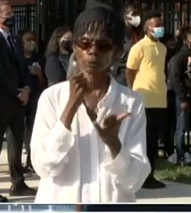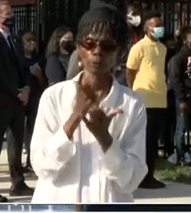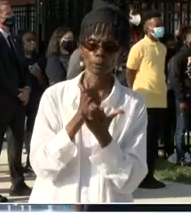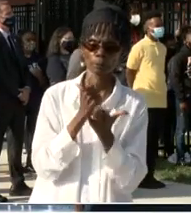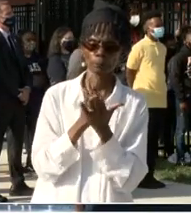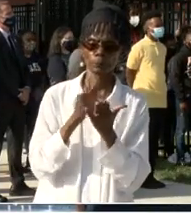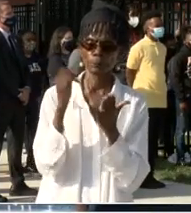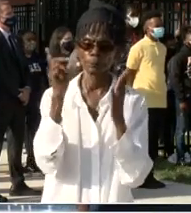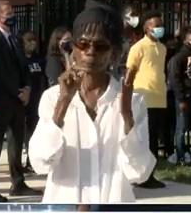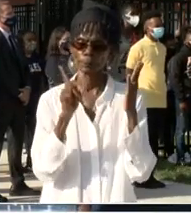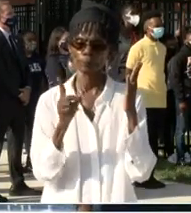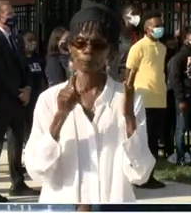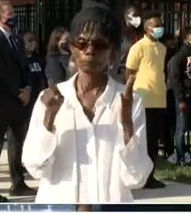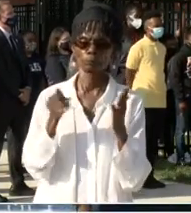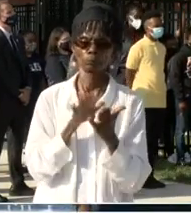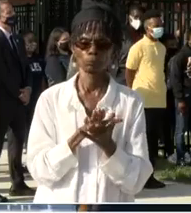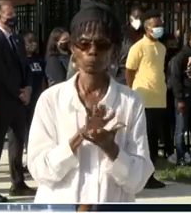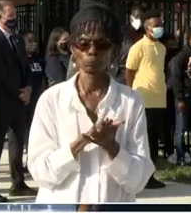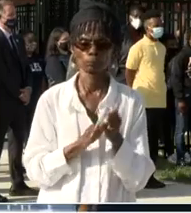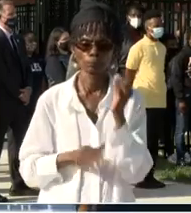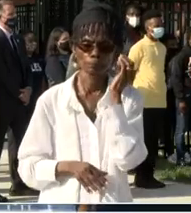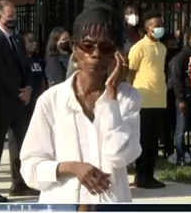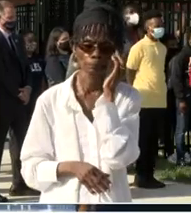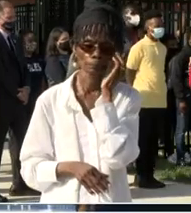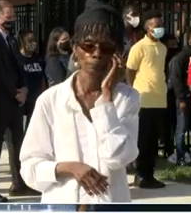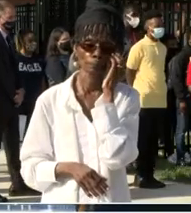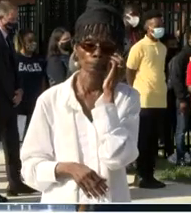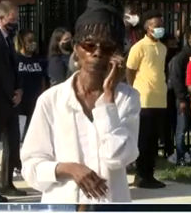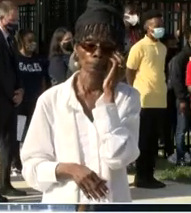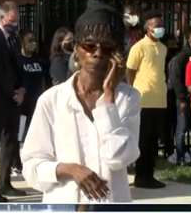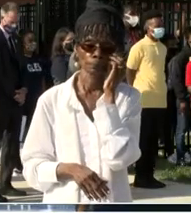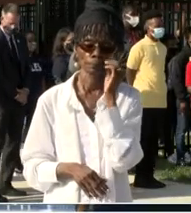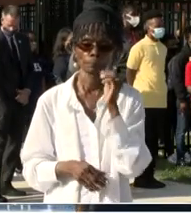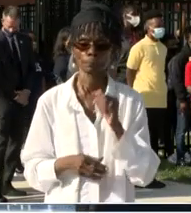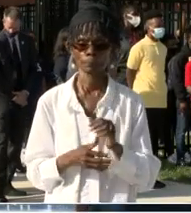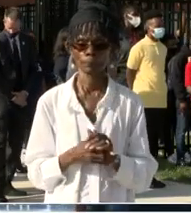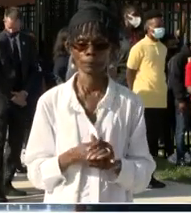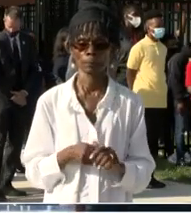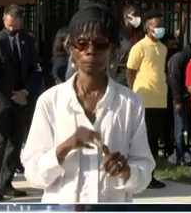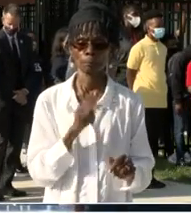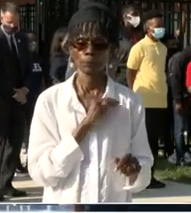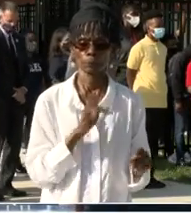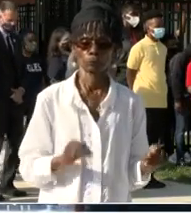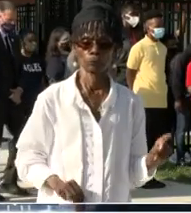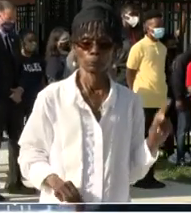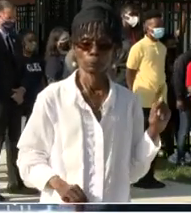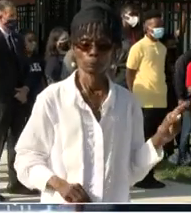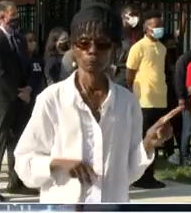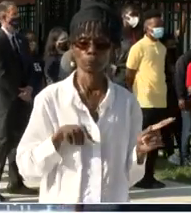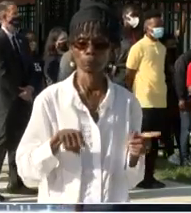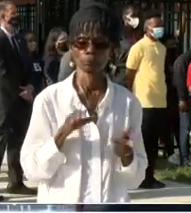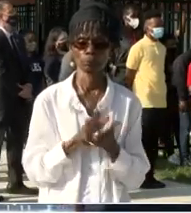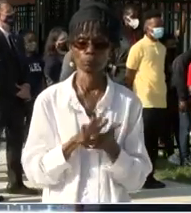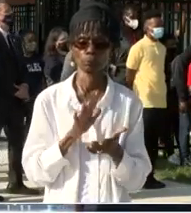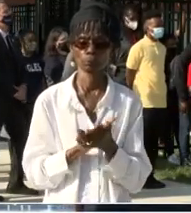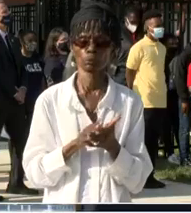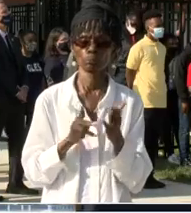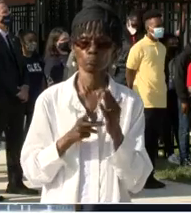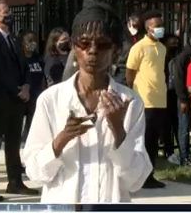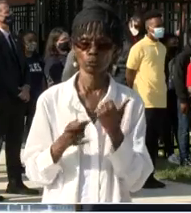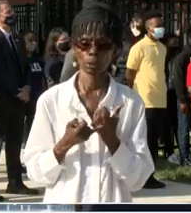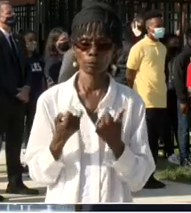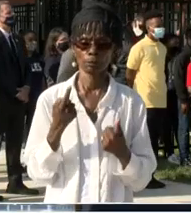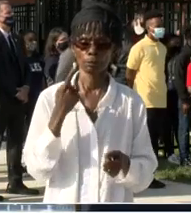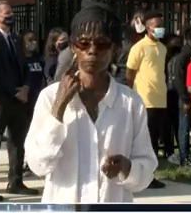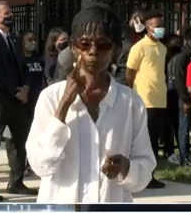will continue to inspire our youngsters every day. Madam Mayor, this school project had a goal of 35% small